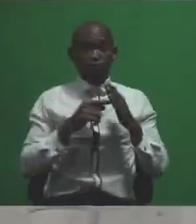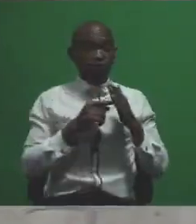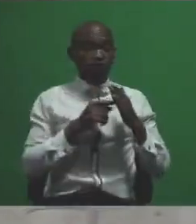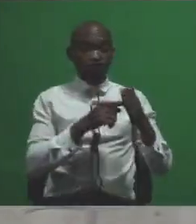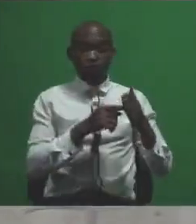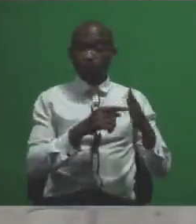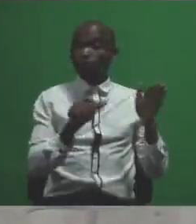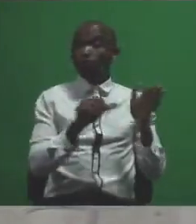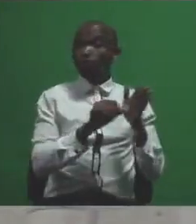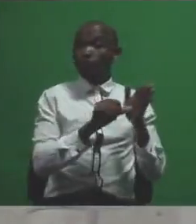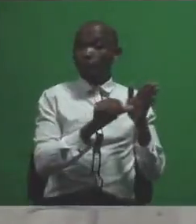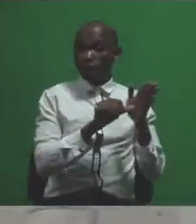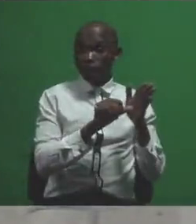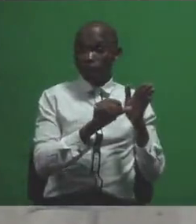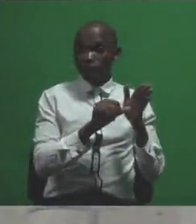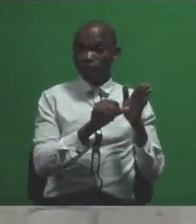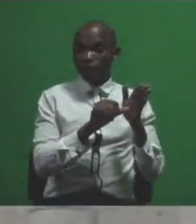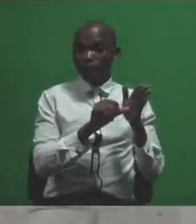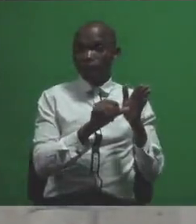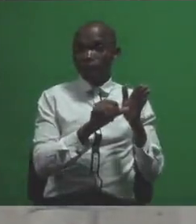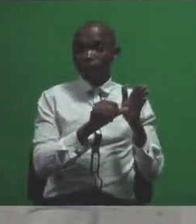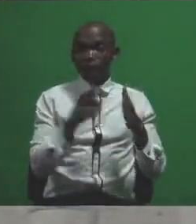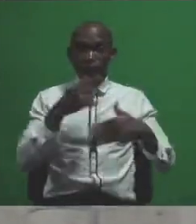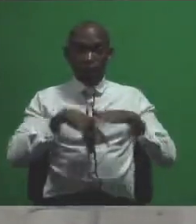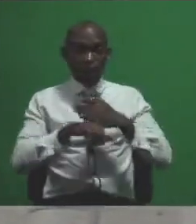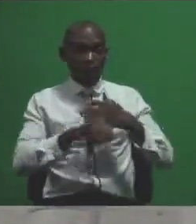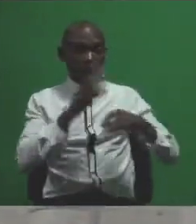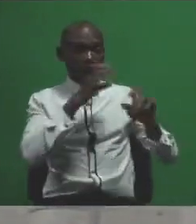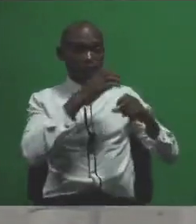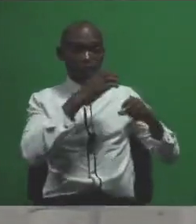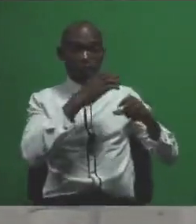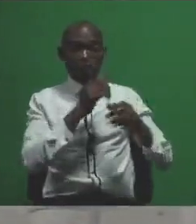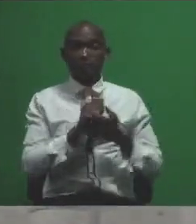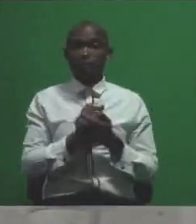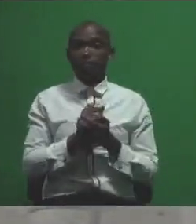shows students which are in laboratory.